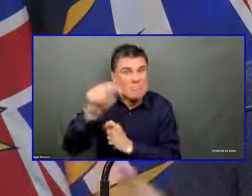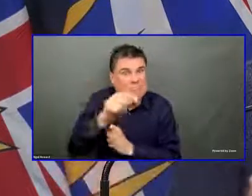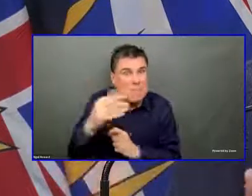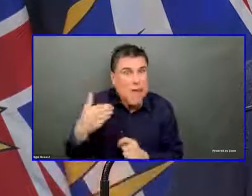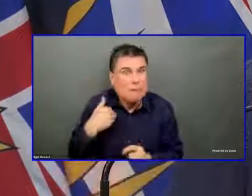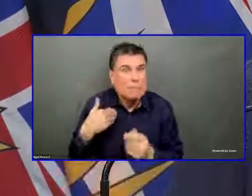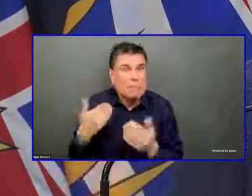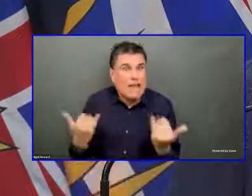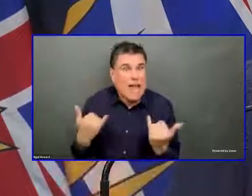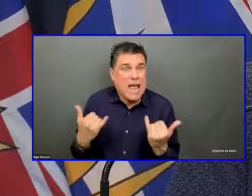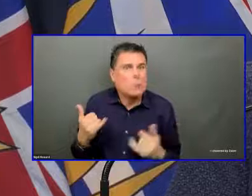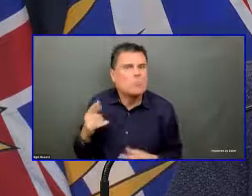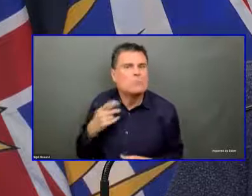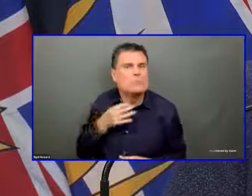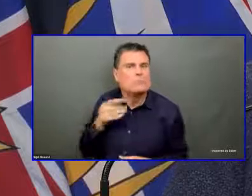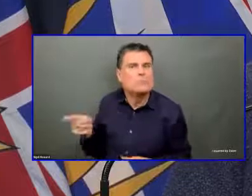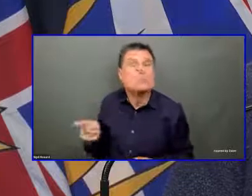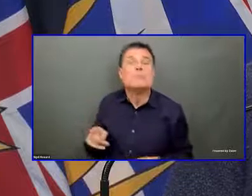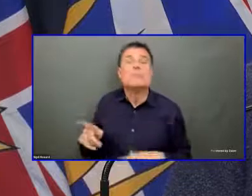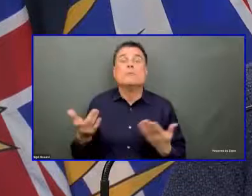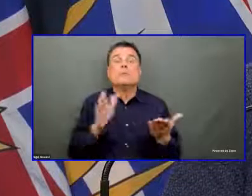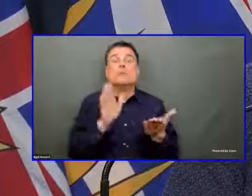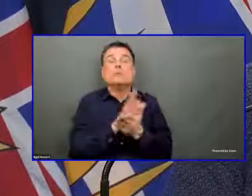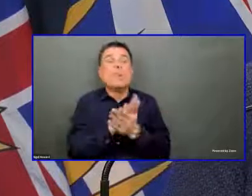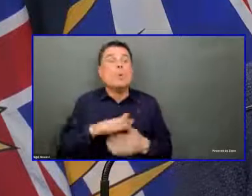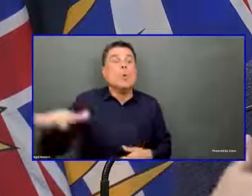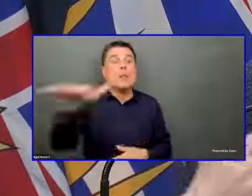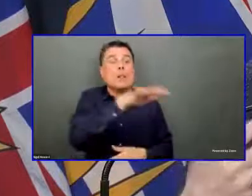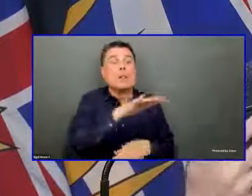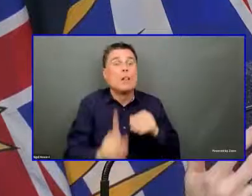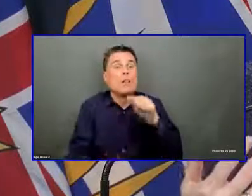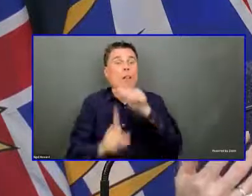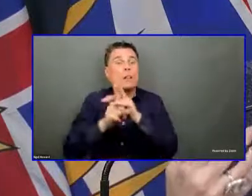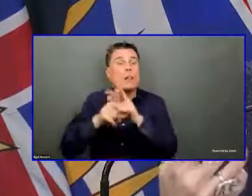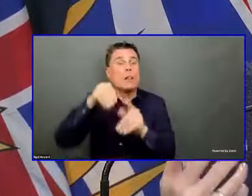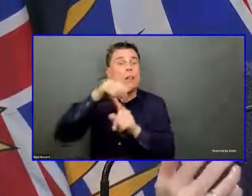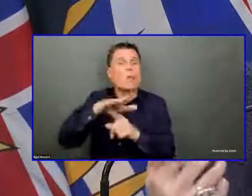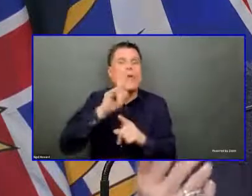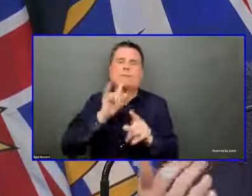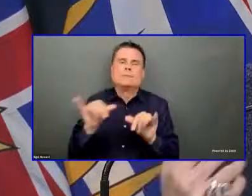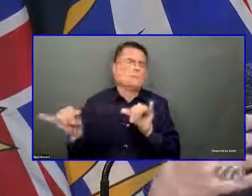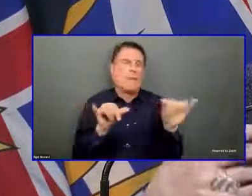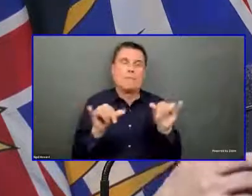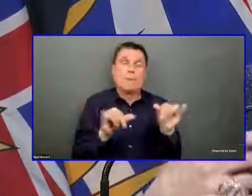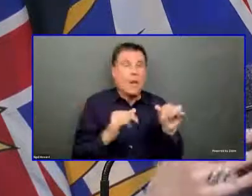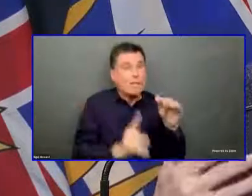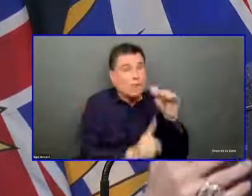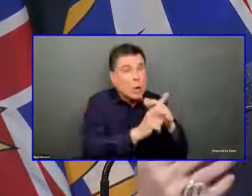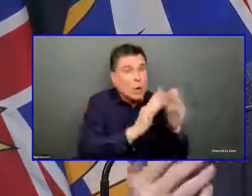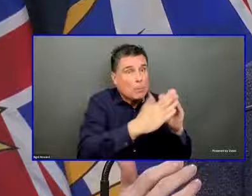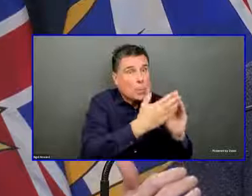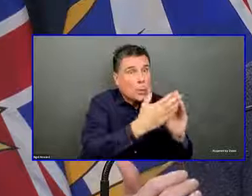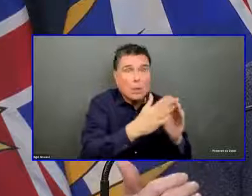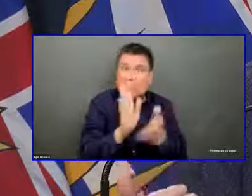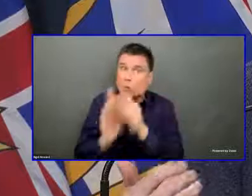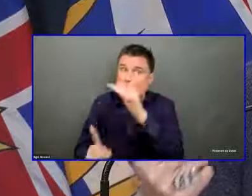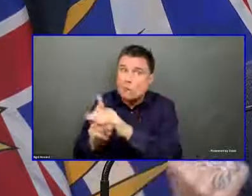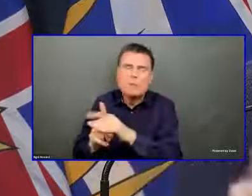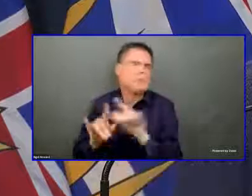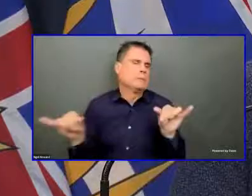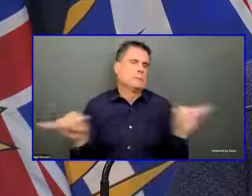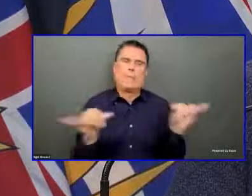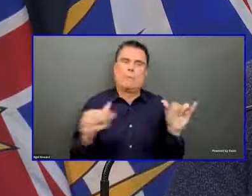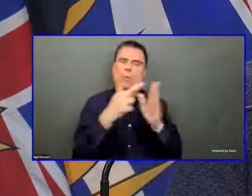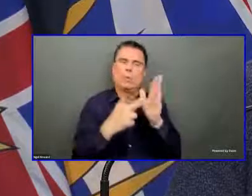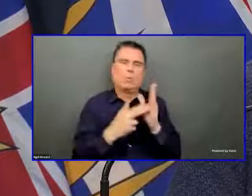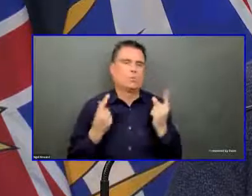schools reflect what's going on in the community. And so most of them are not exposures with the variants. When we first saw this, we